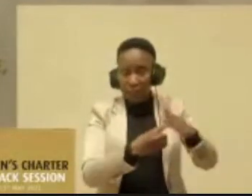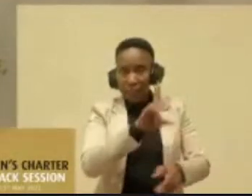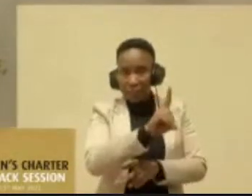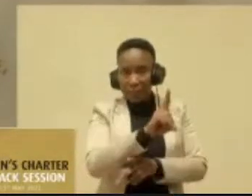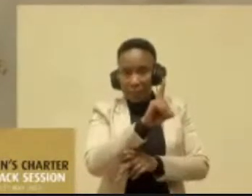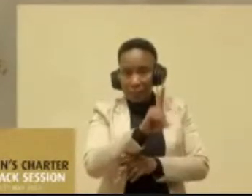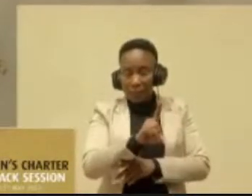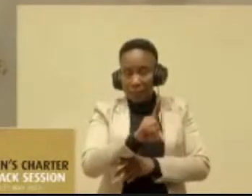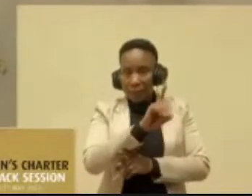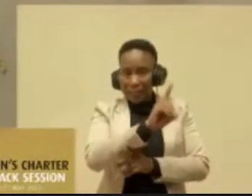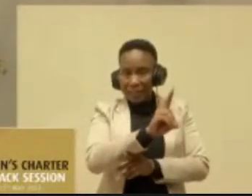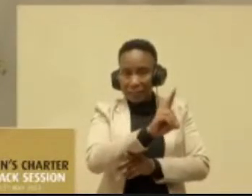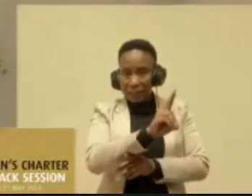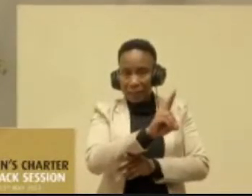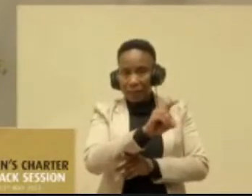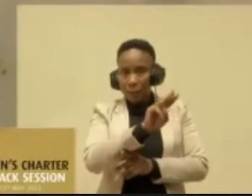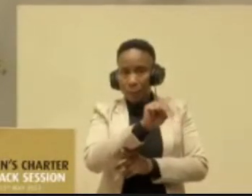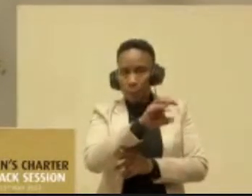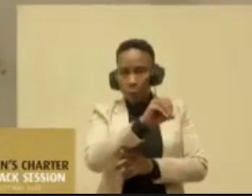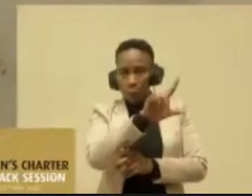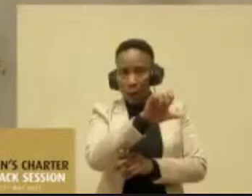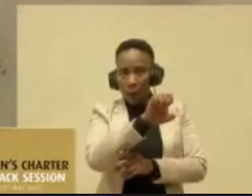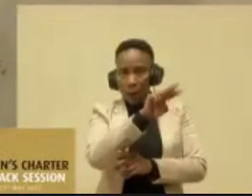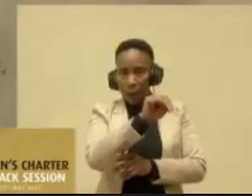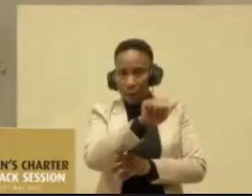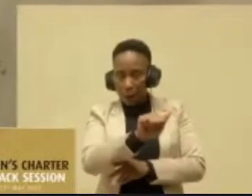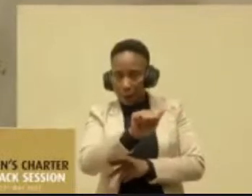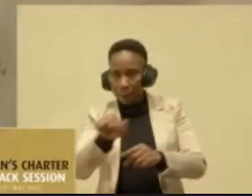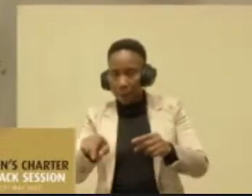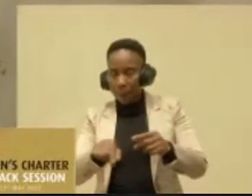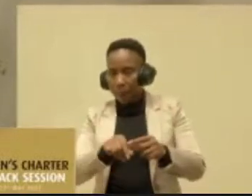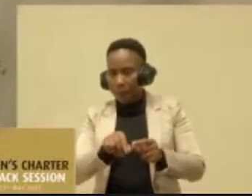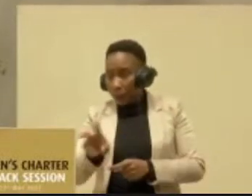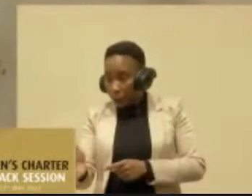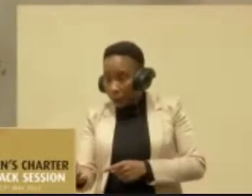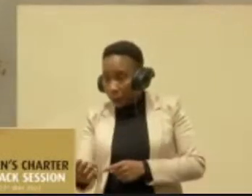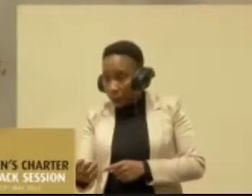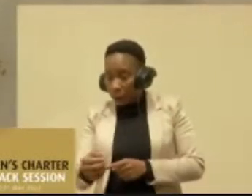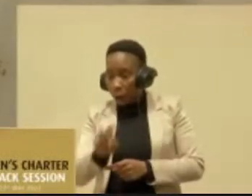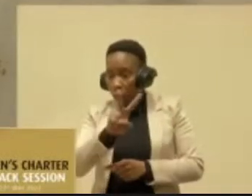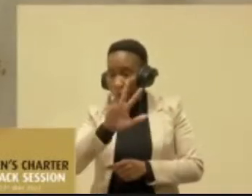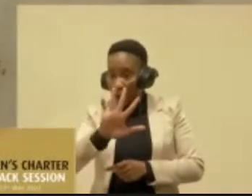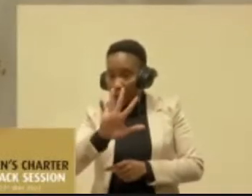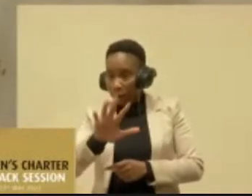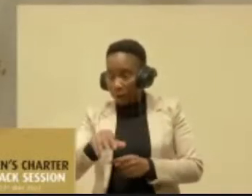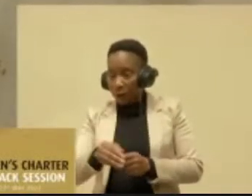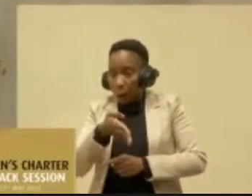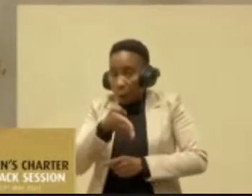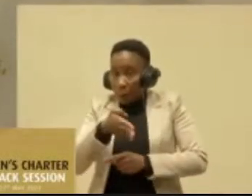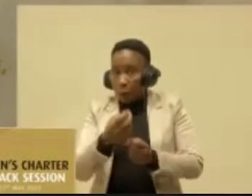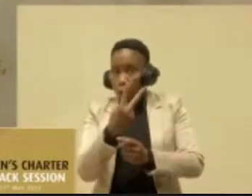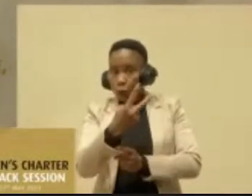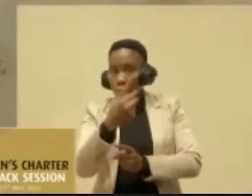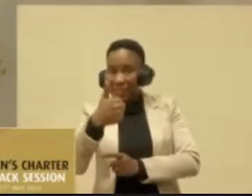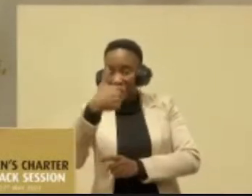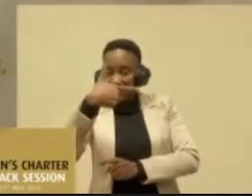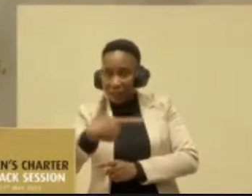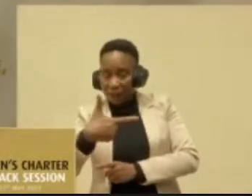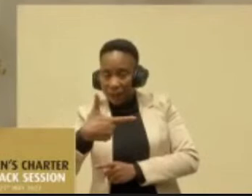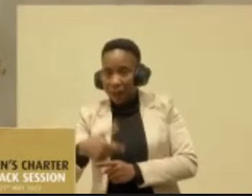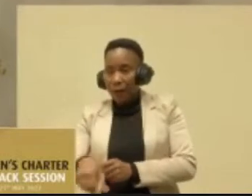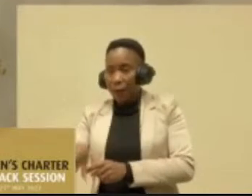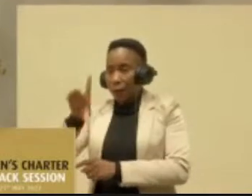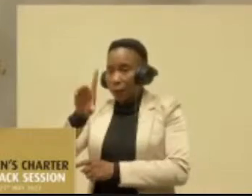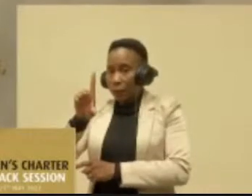79 startups and the existing weight 267. dr kenneth